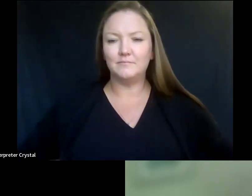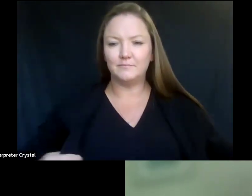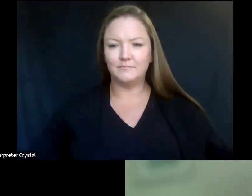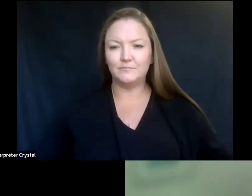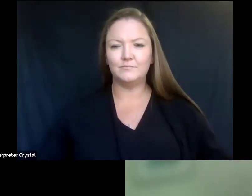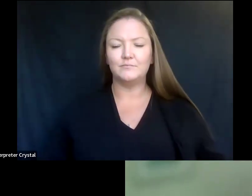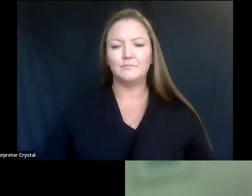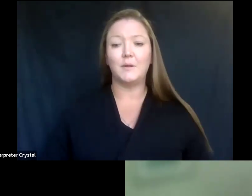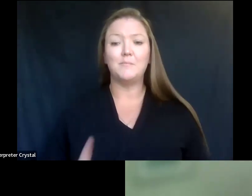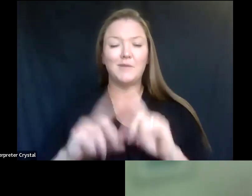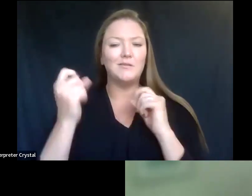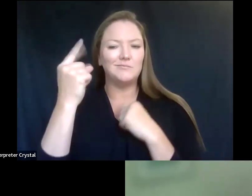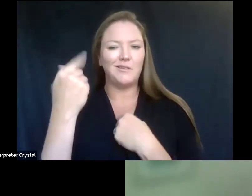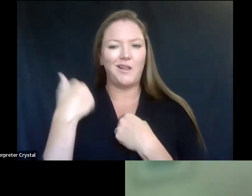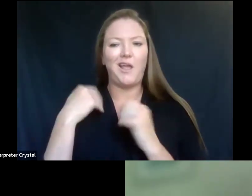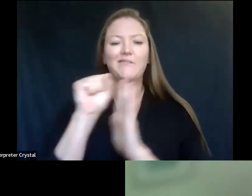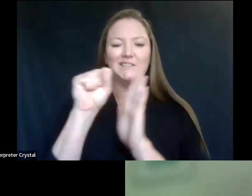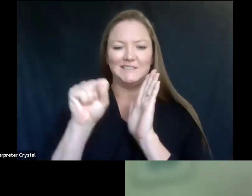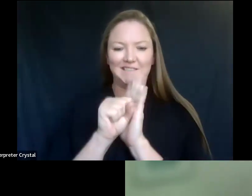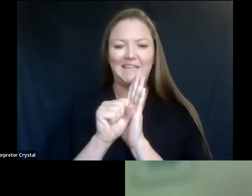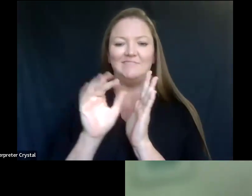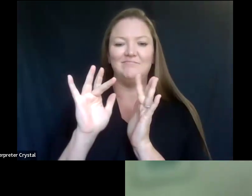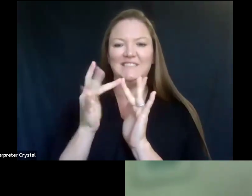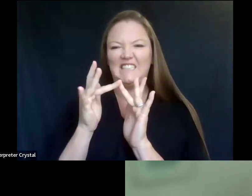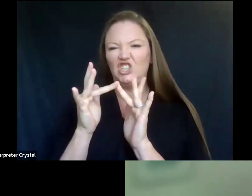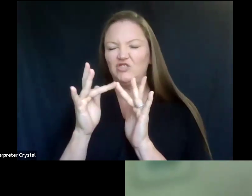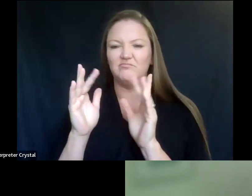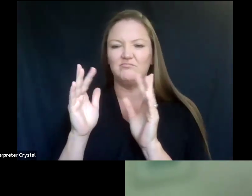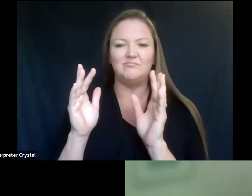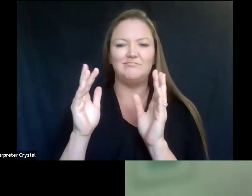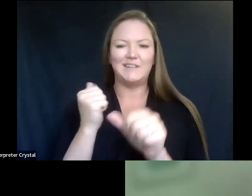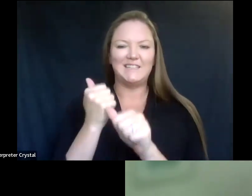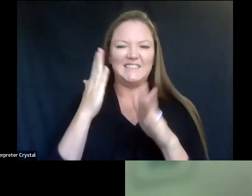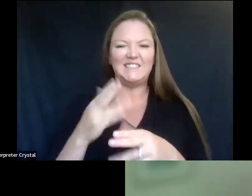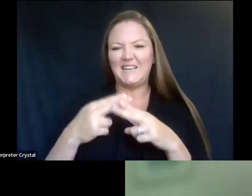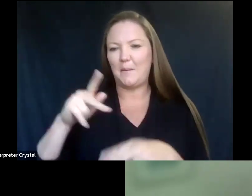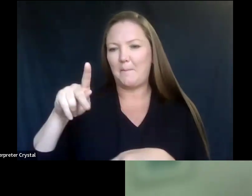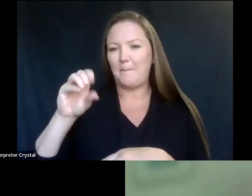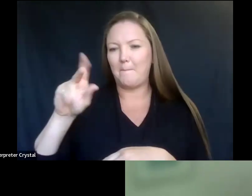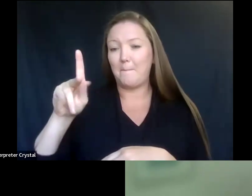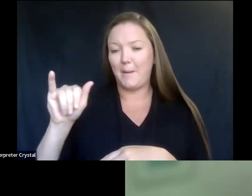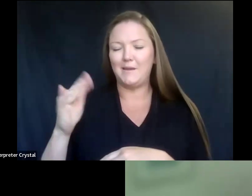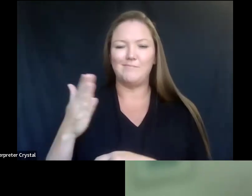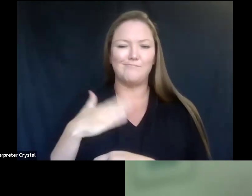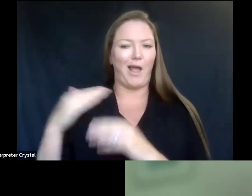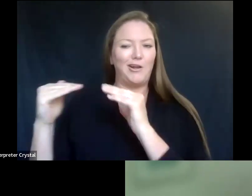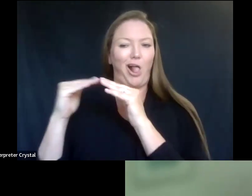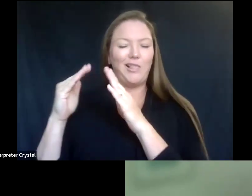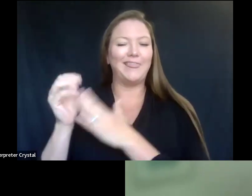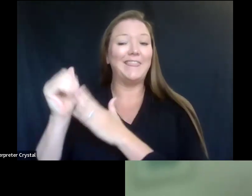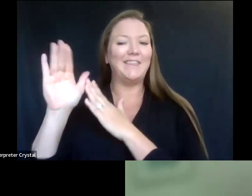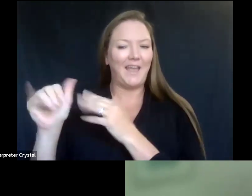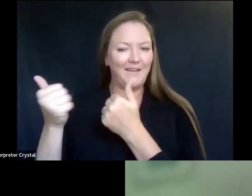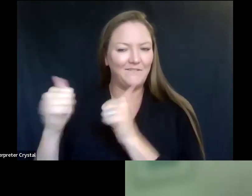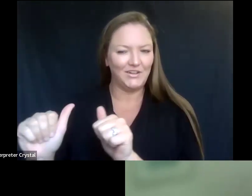state digital assistant called Poppy, that I know our colleague, leads that effort as well.